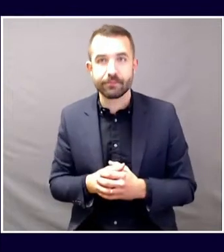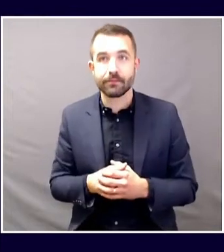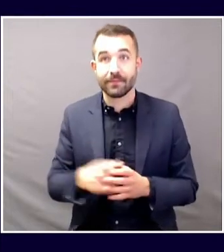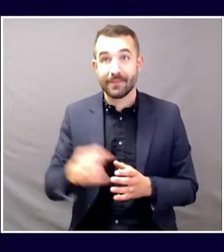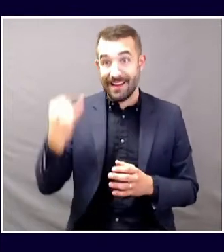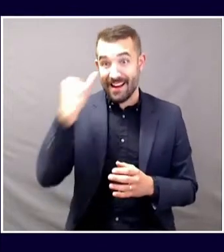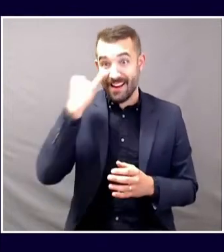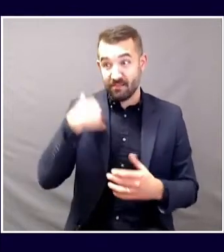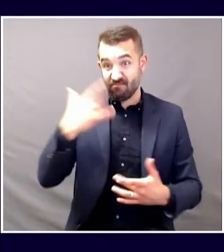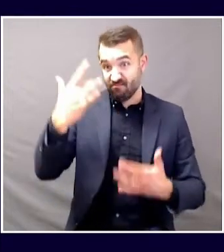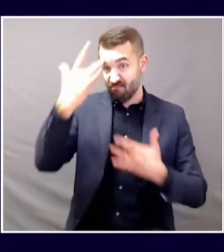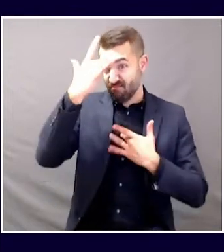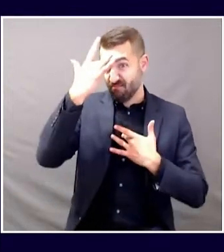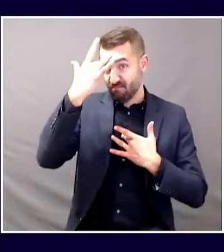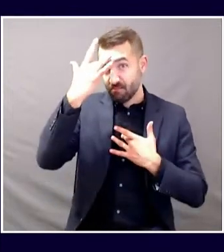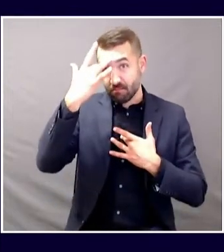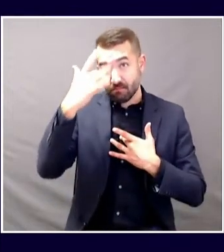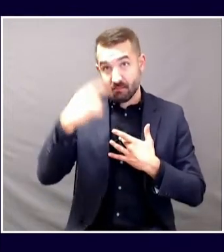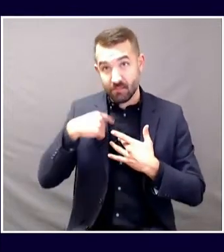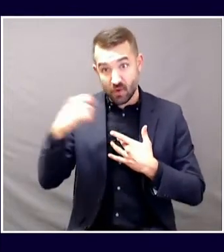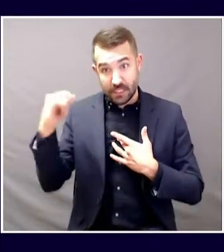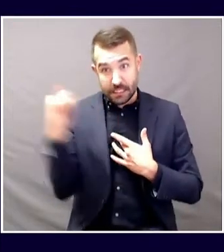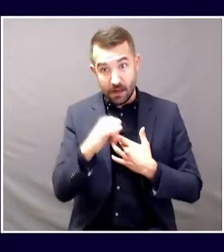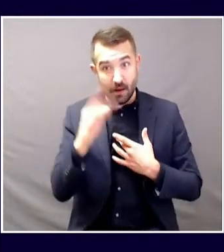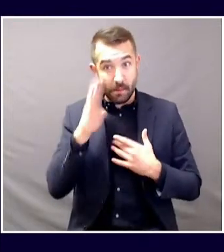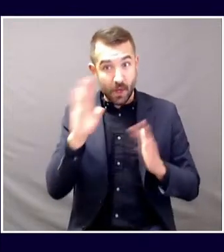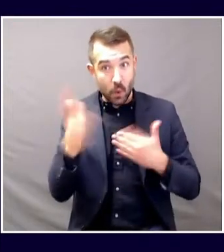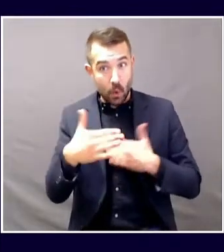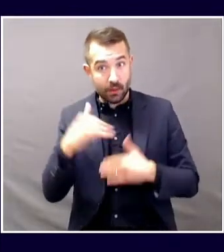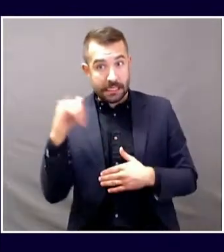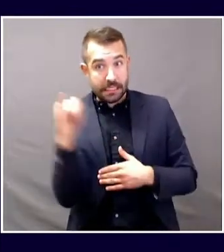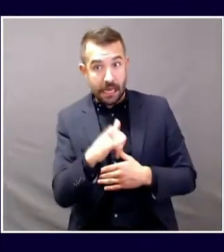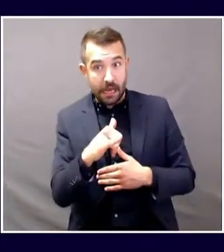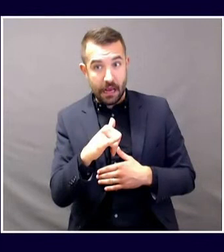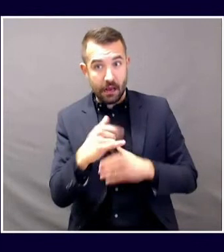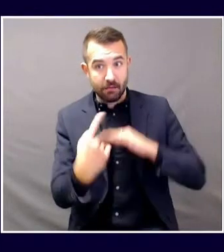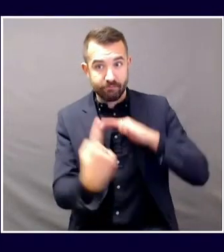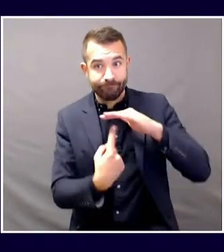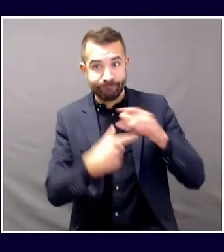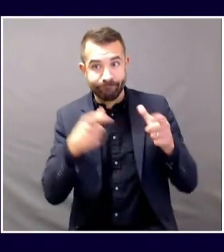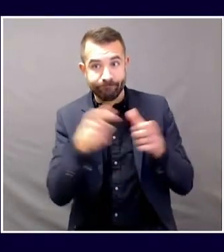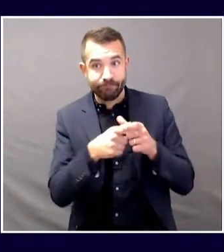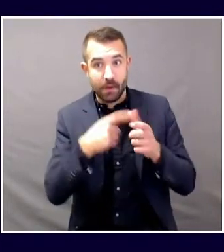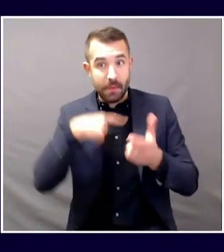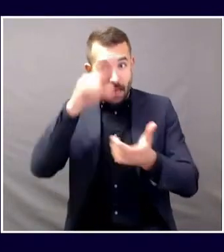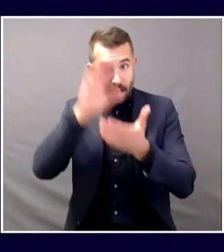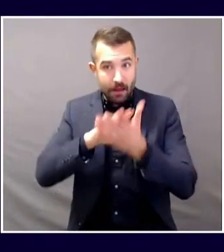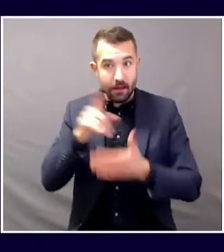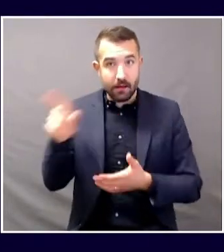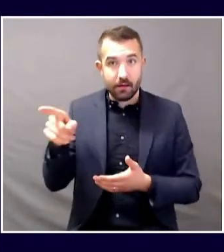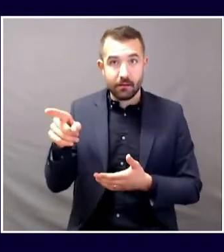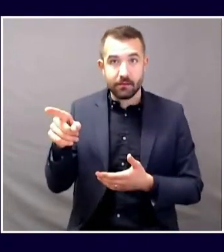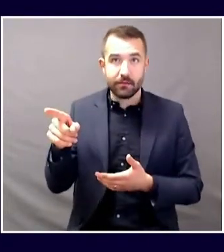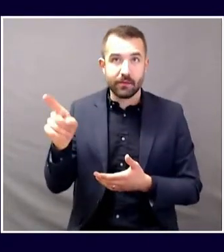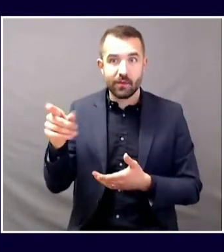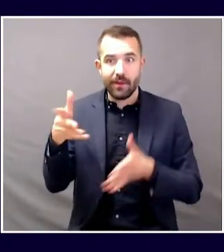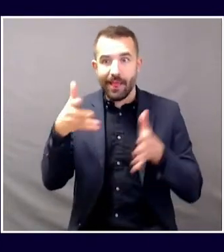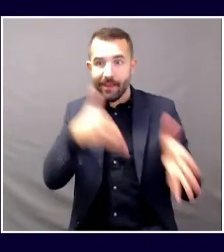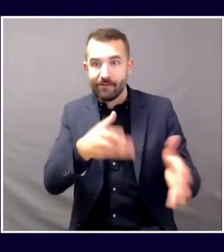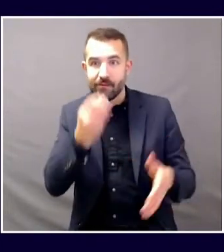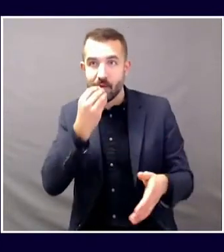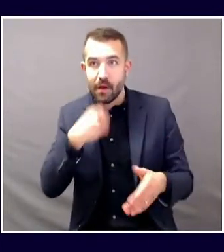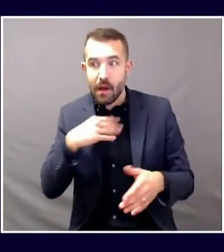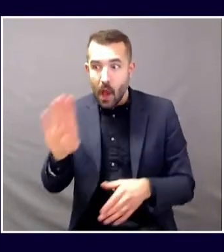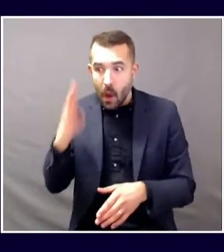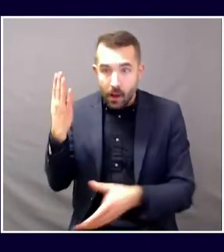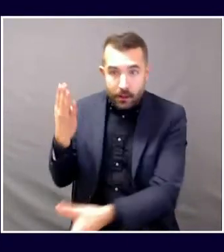in the bedroom, let her spouse set food outside her door, and hope to recover at home, i.e. no hospital unless she becomes